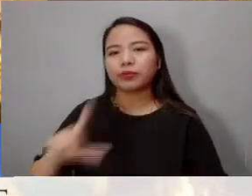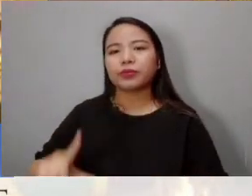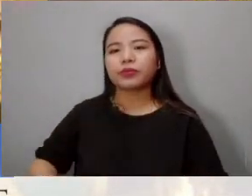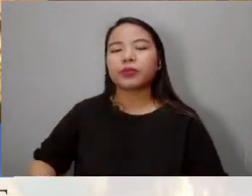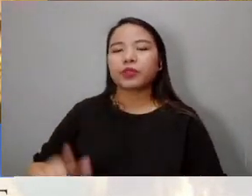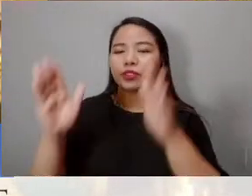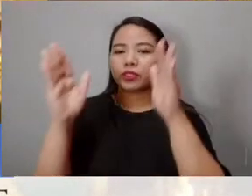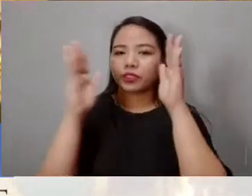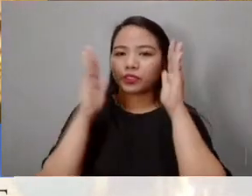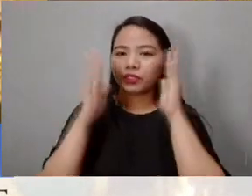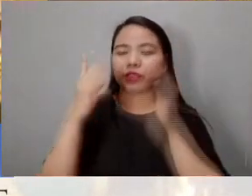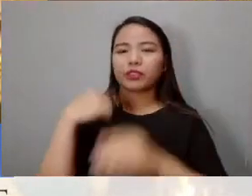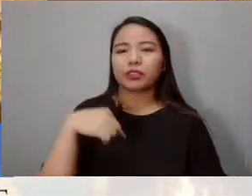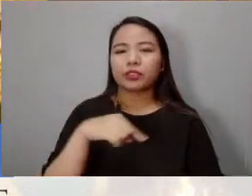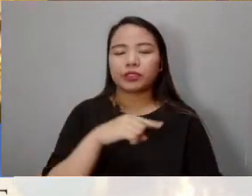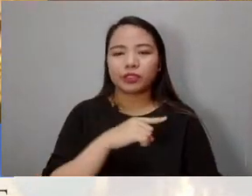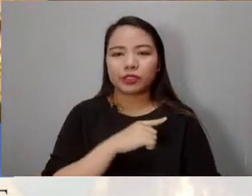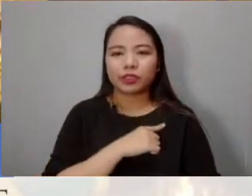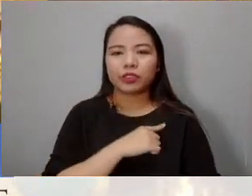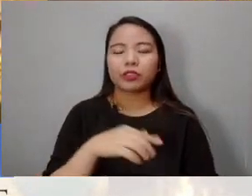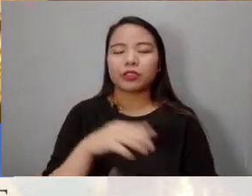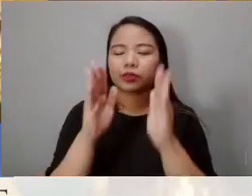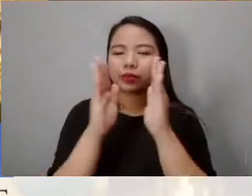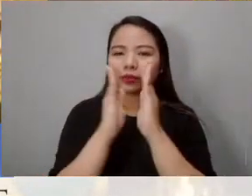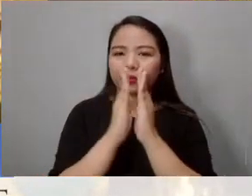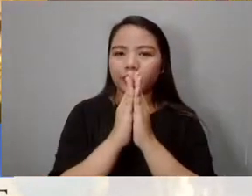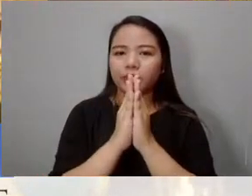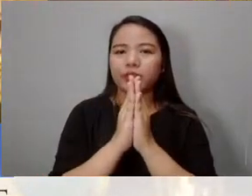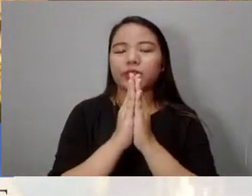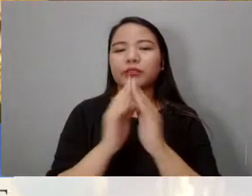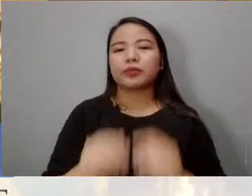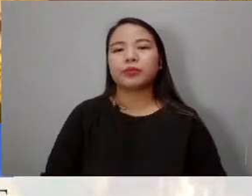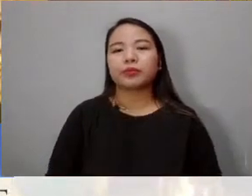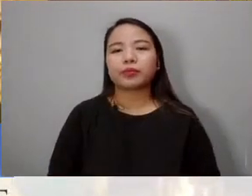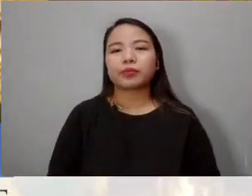Lord, hear our